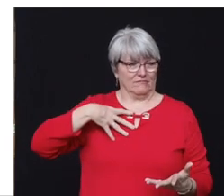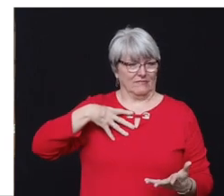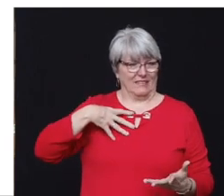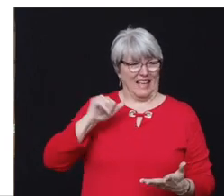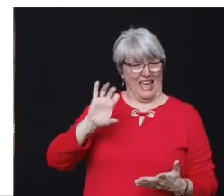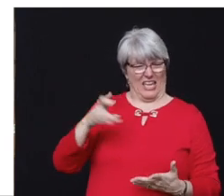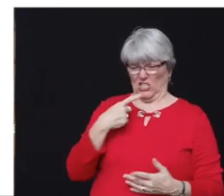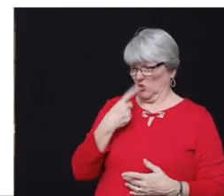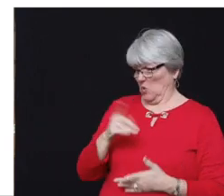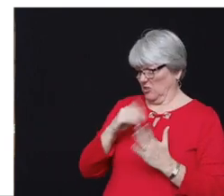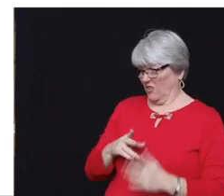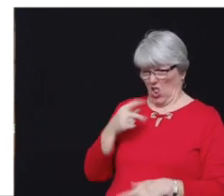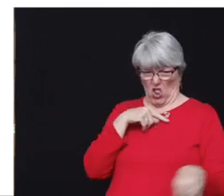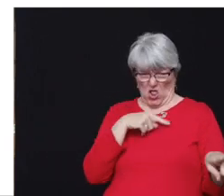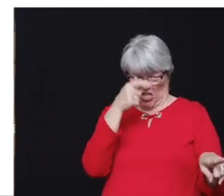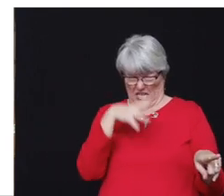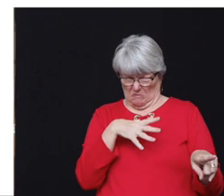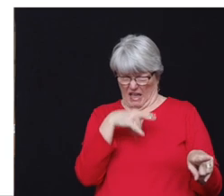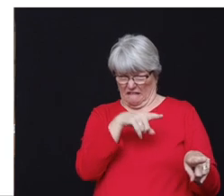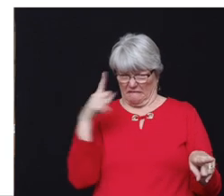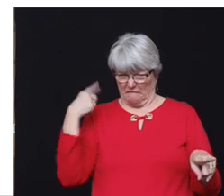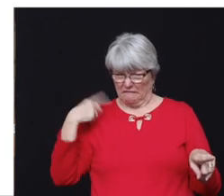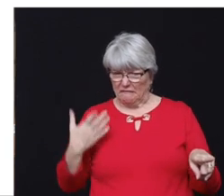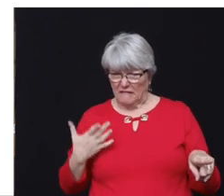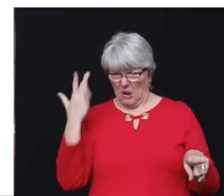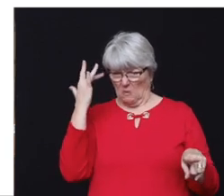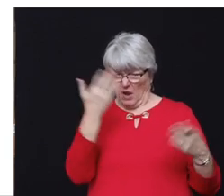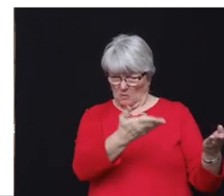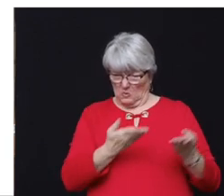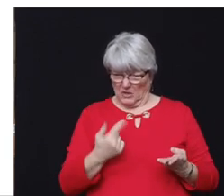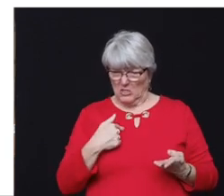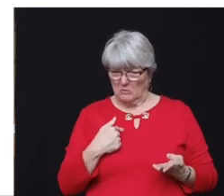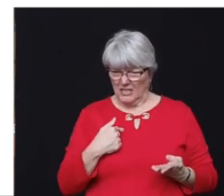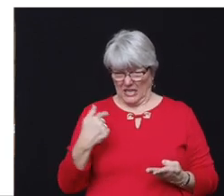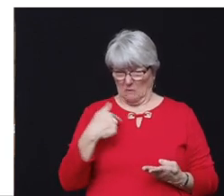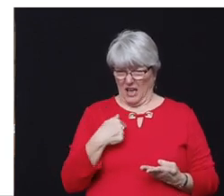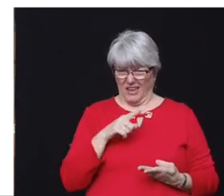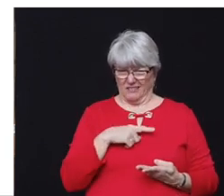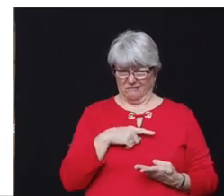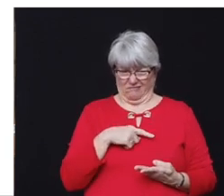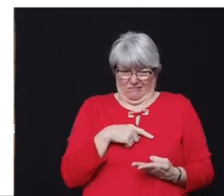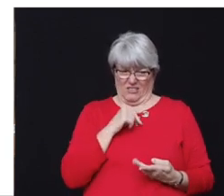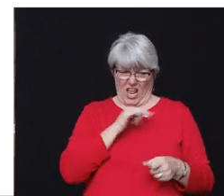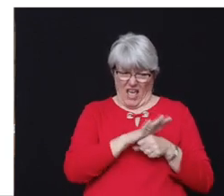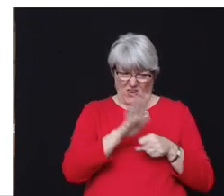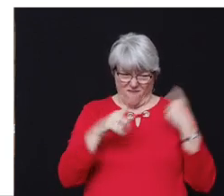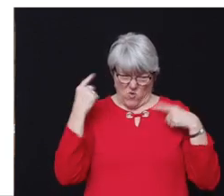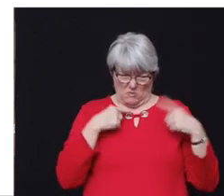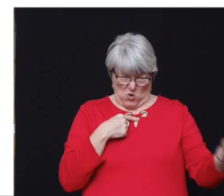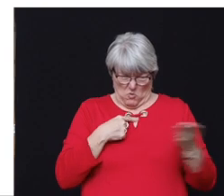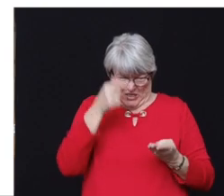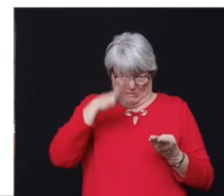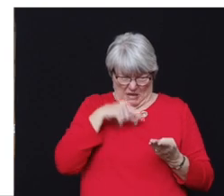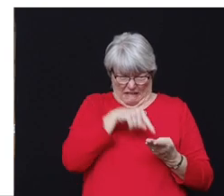Achish said to his servants, "Look at this man. He's insane. Why bring him to me? Am I so short of madmen that you have to bring this fellow